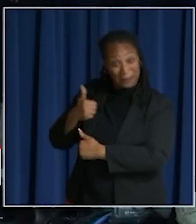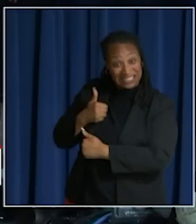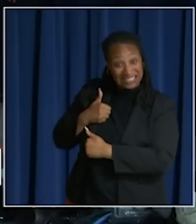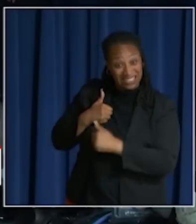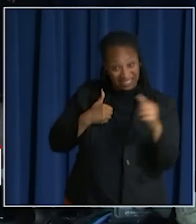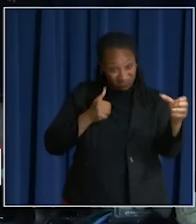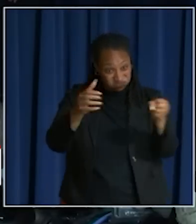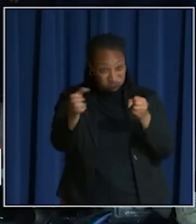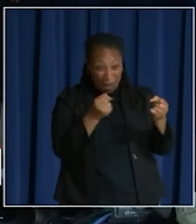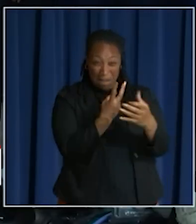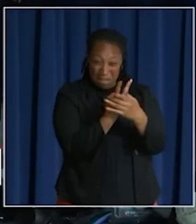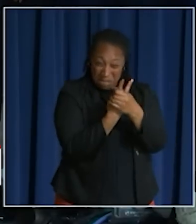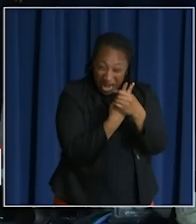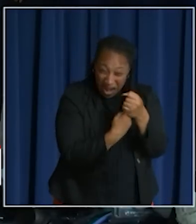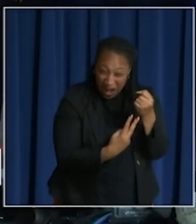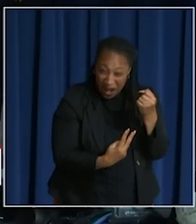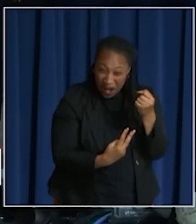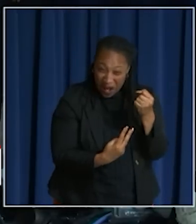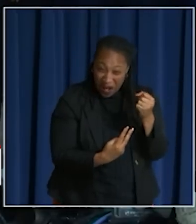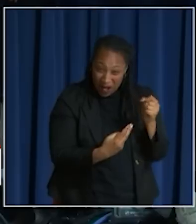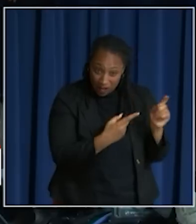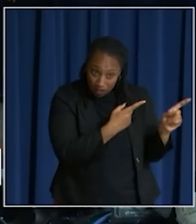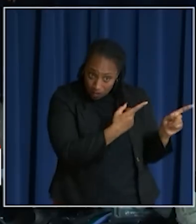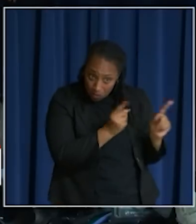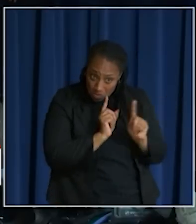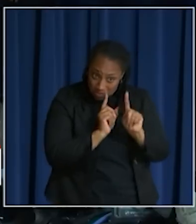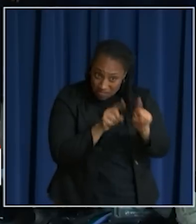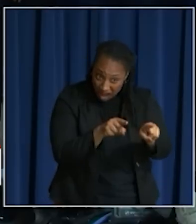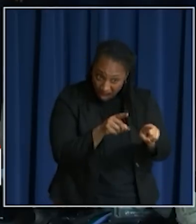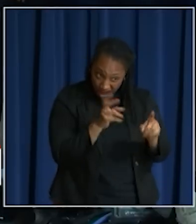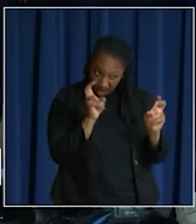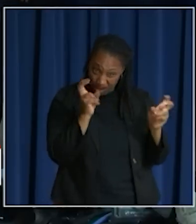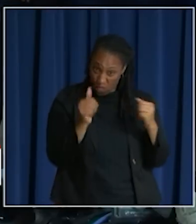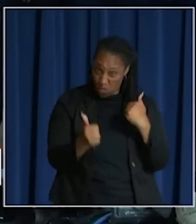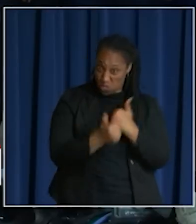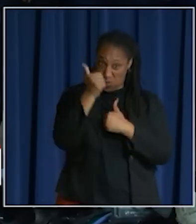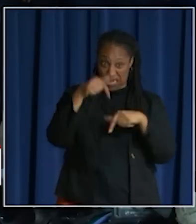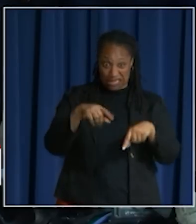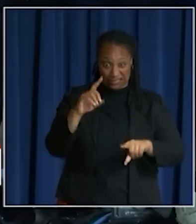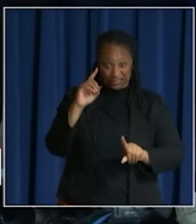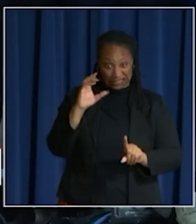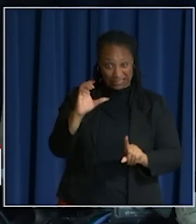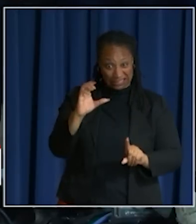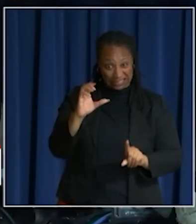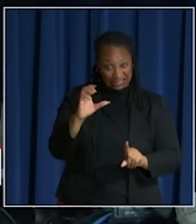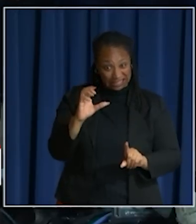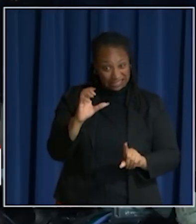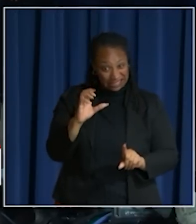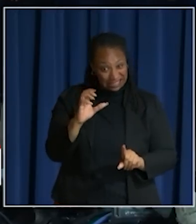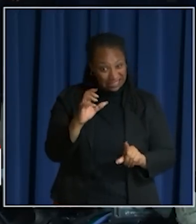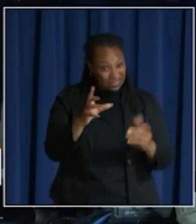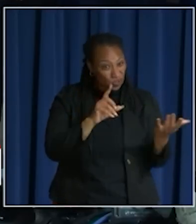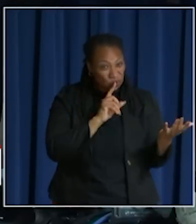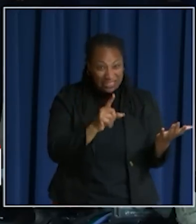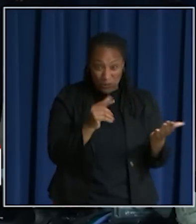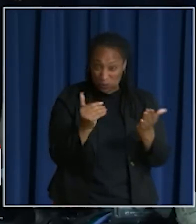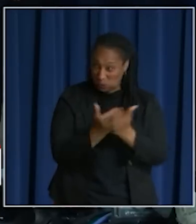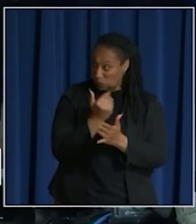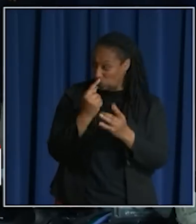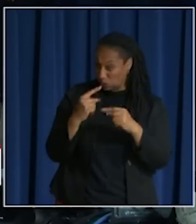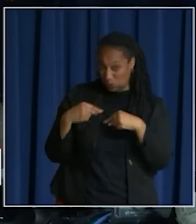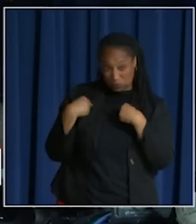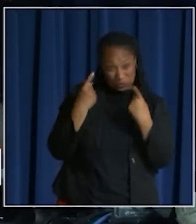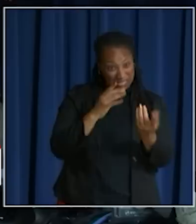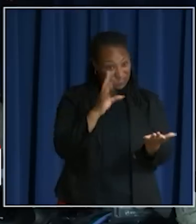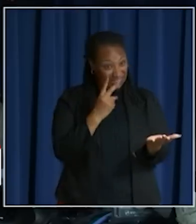respond to that threat? I mean, we're in uncharted waters already. A lot of people are seeing this as the first step in an